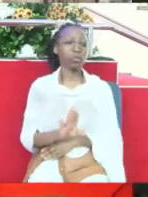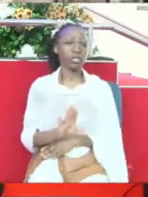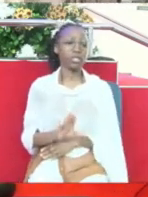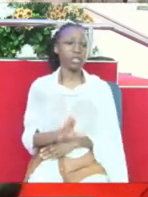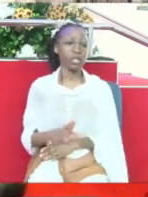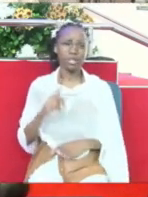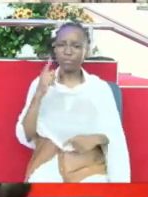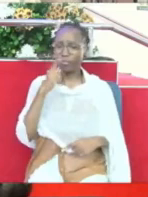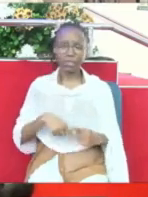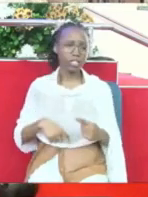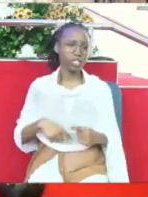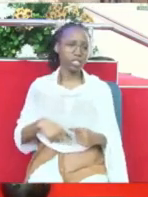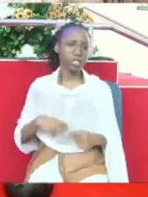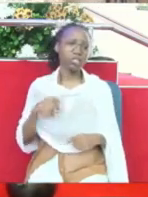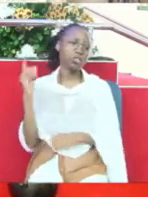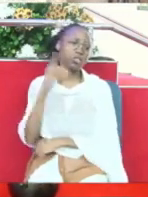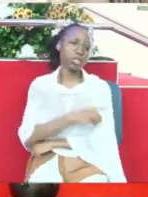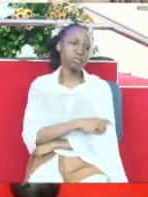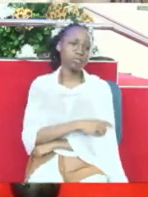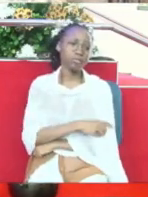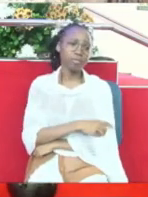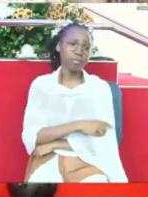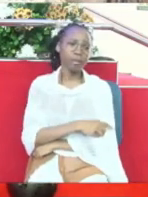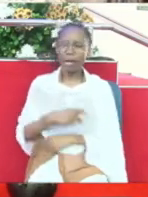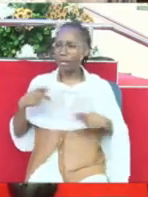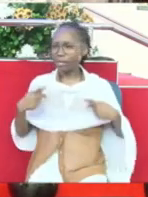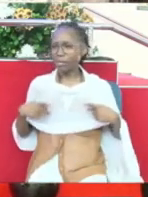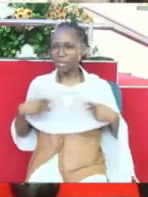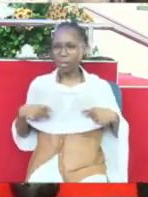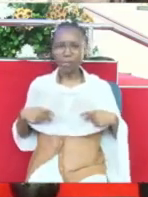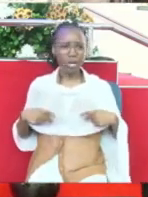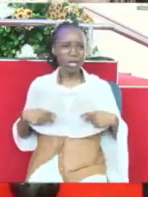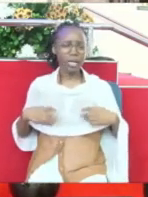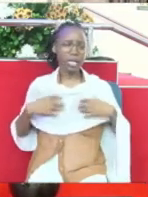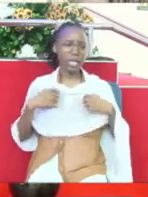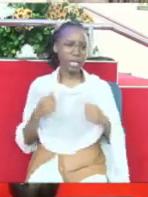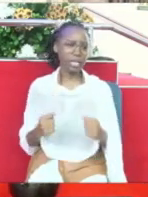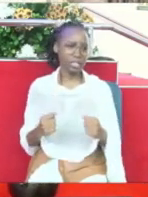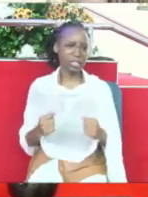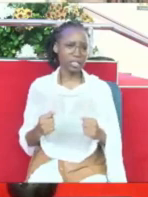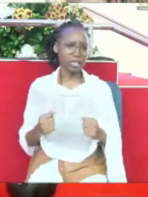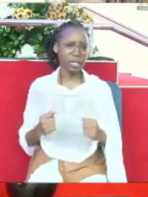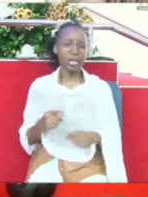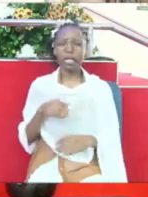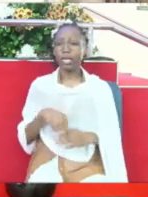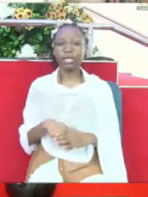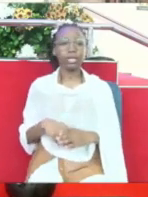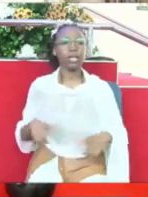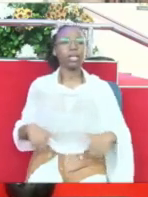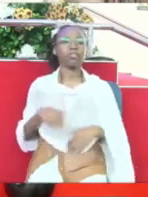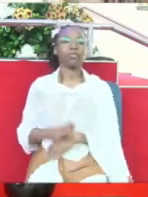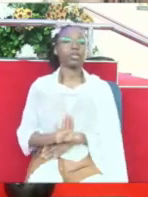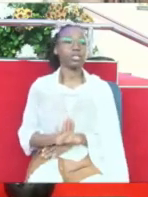a headache. Akiwa anauma na kichwa. And you have to wait until you bring them in the house of God to the pastor. Na lazima wewe ungoje umpeleke kwenye